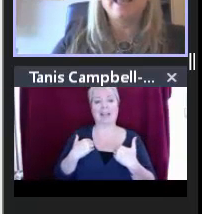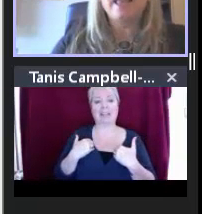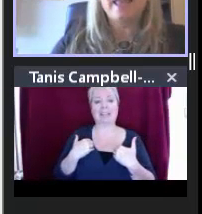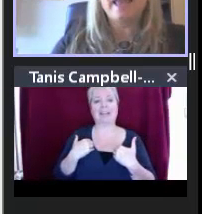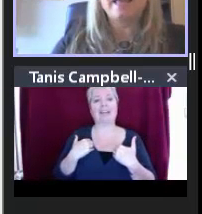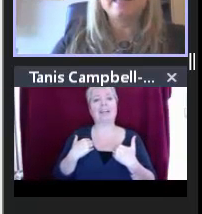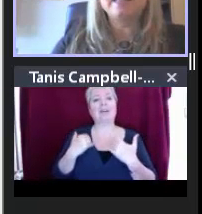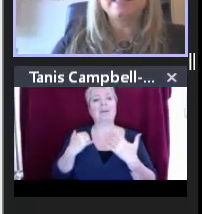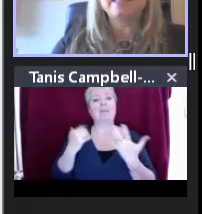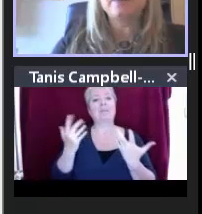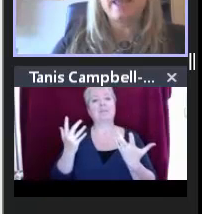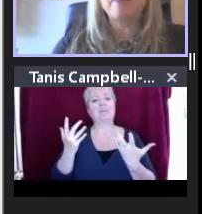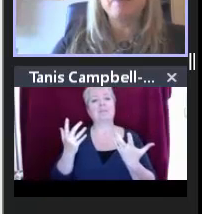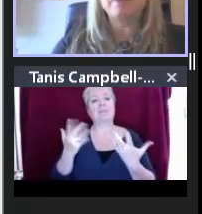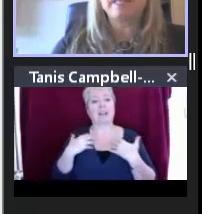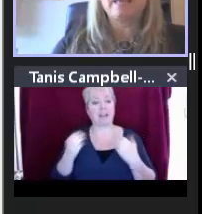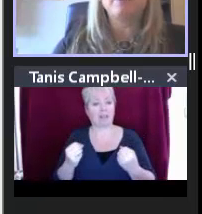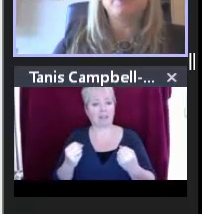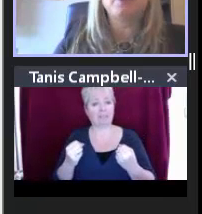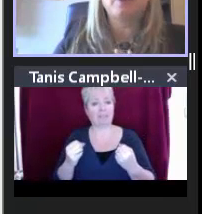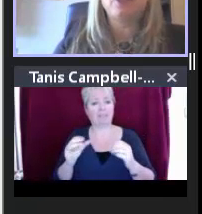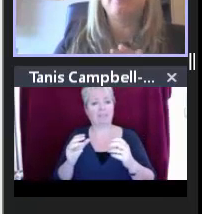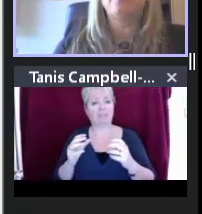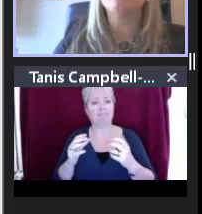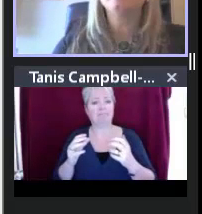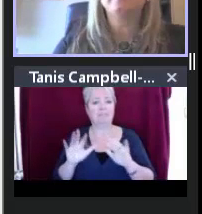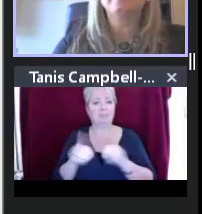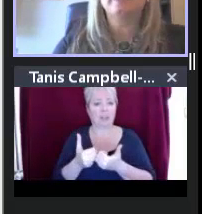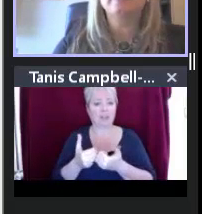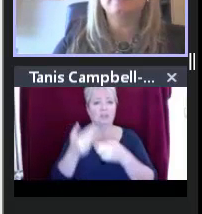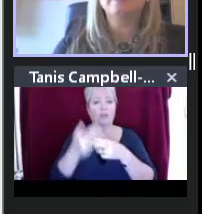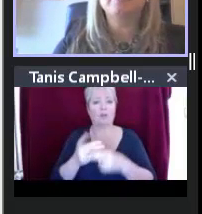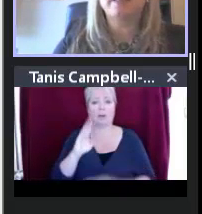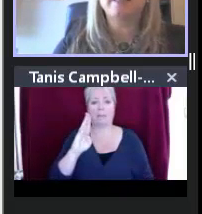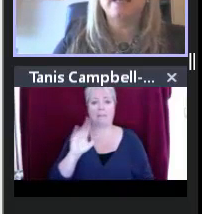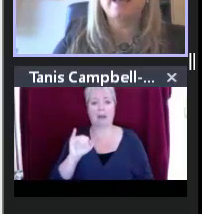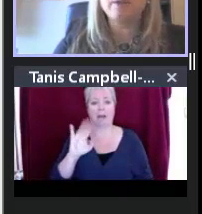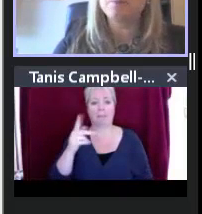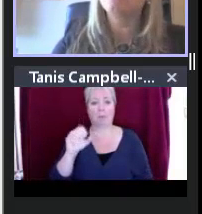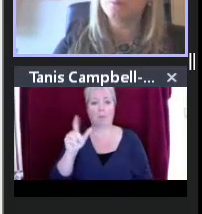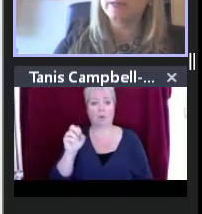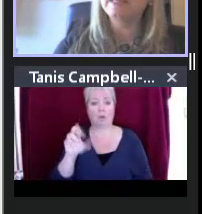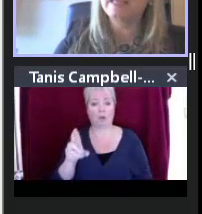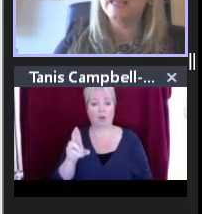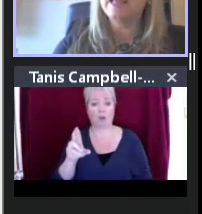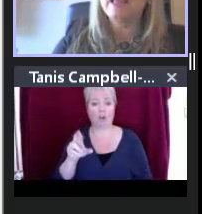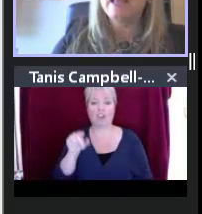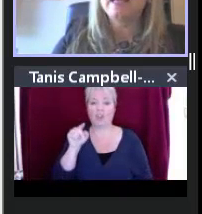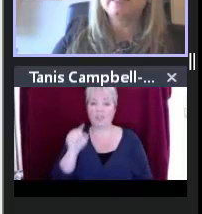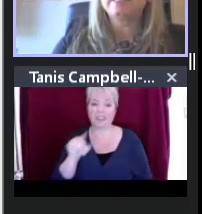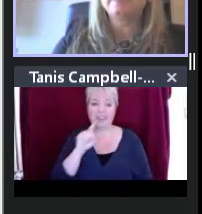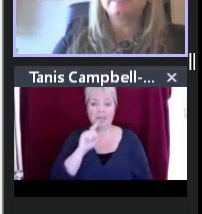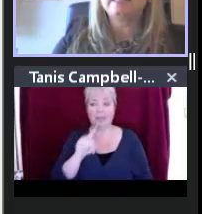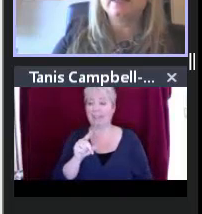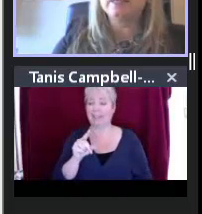disorder, and so Cameron was able to achieve all the success despite having it's a